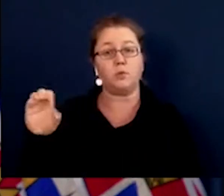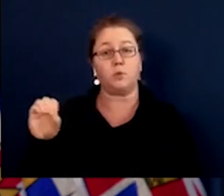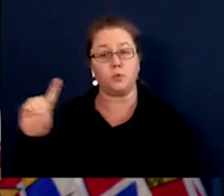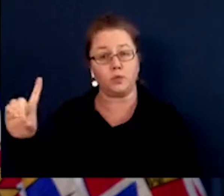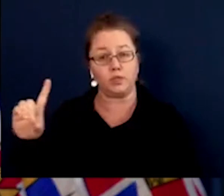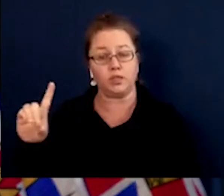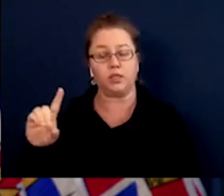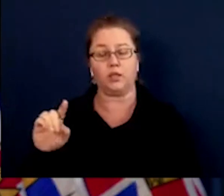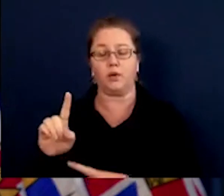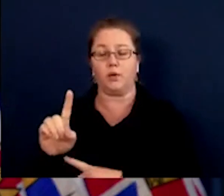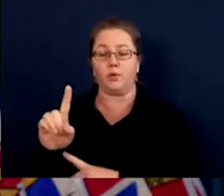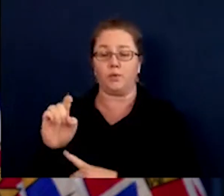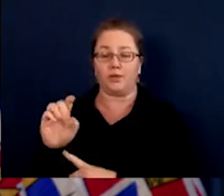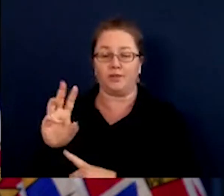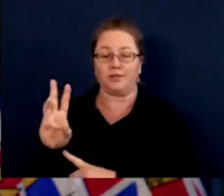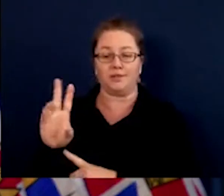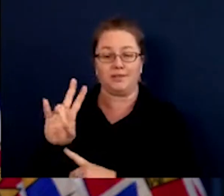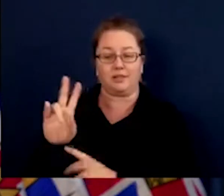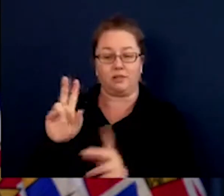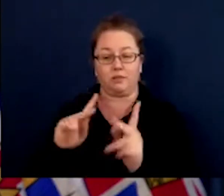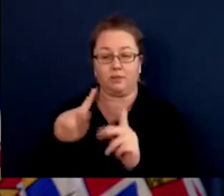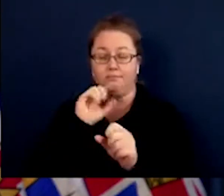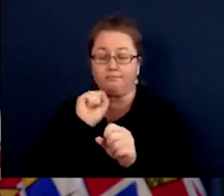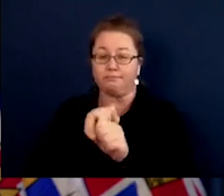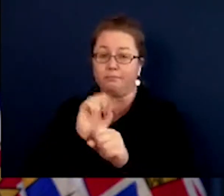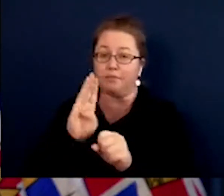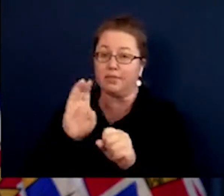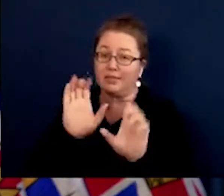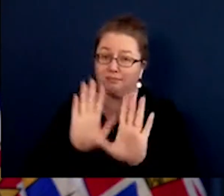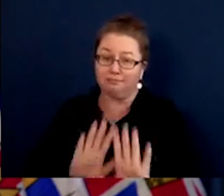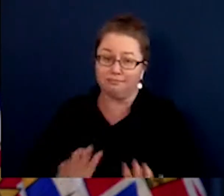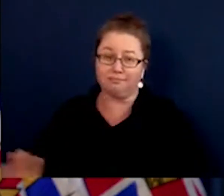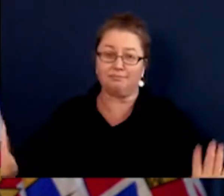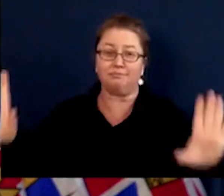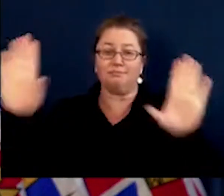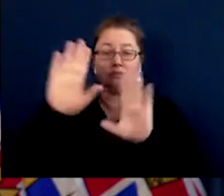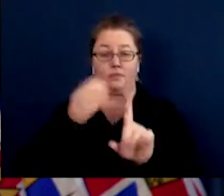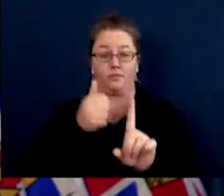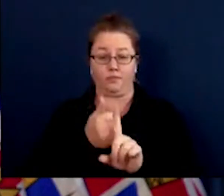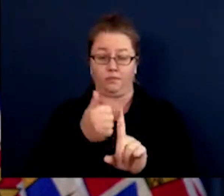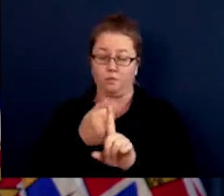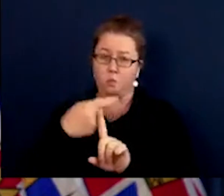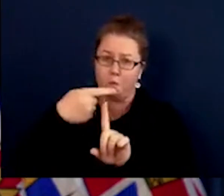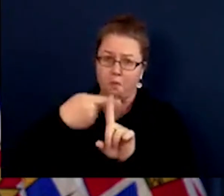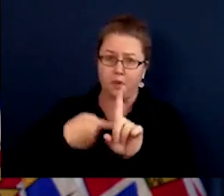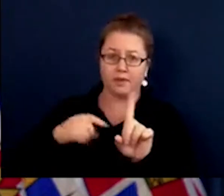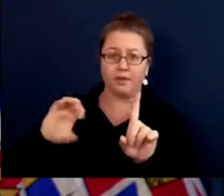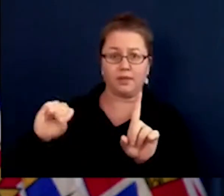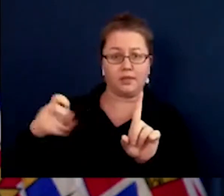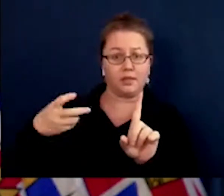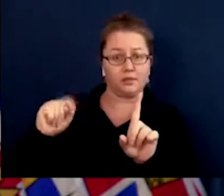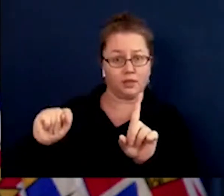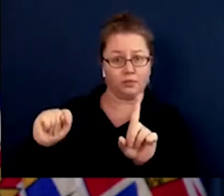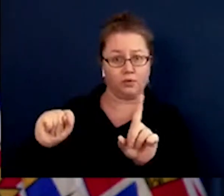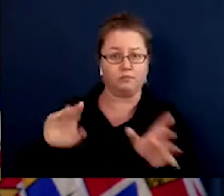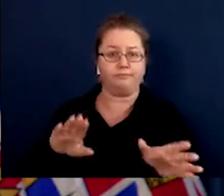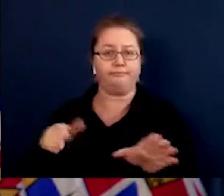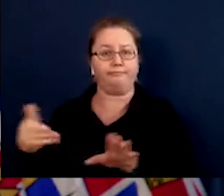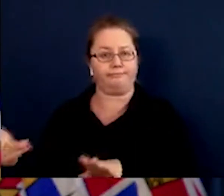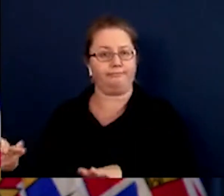additional 127 people from our communities across British Columbia who died in the month of